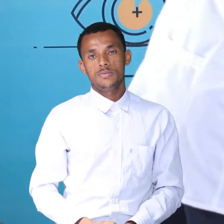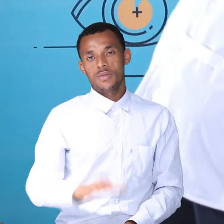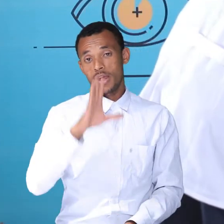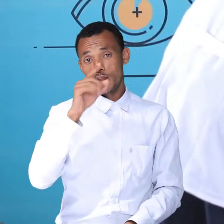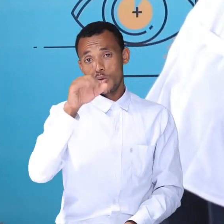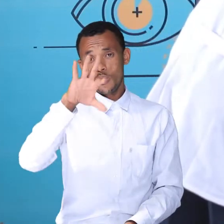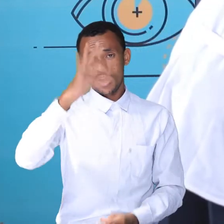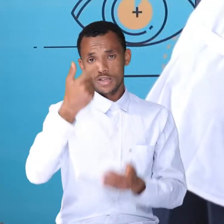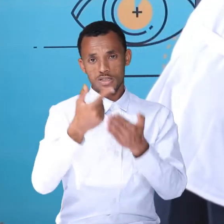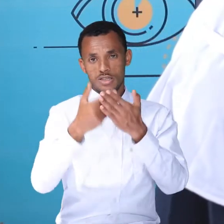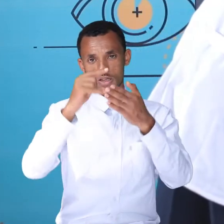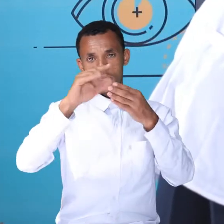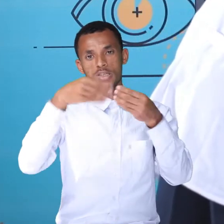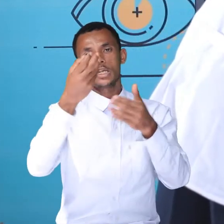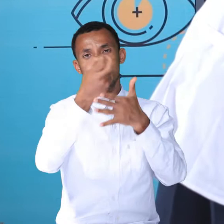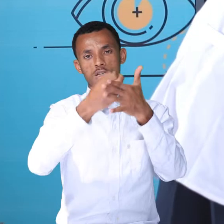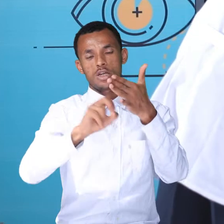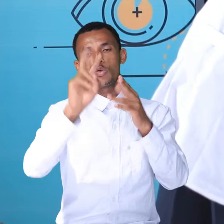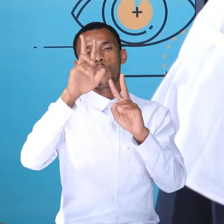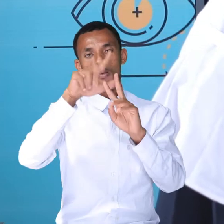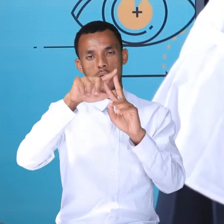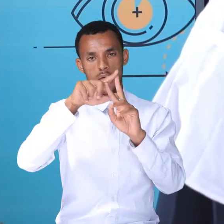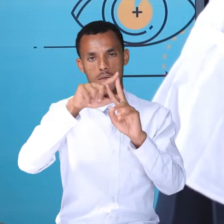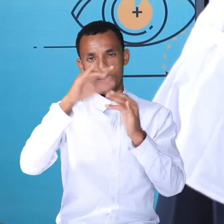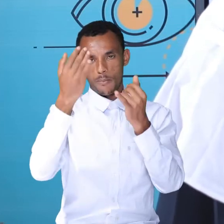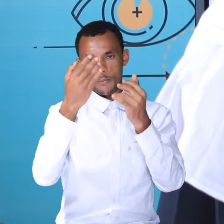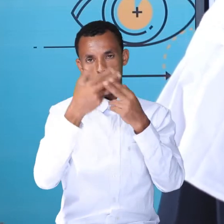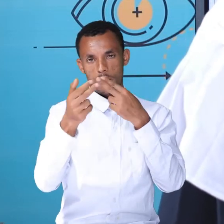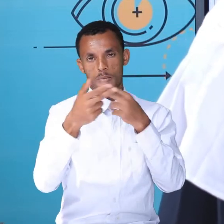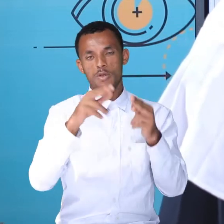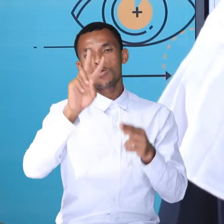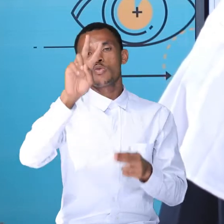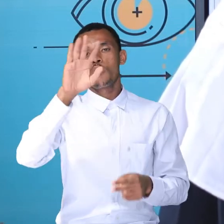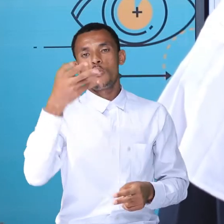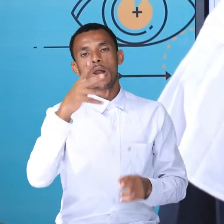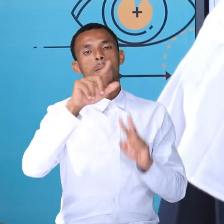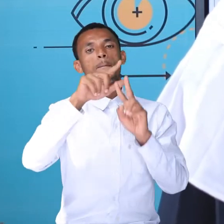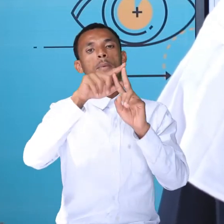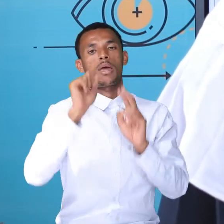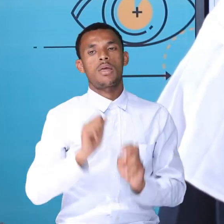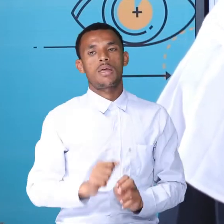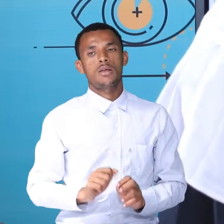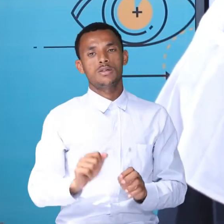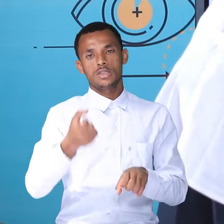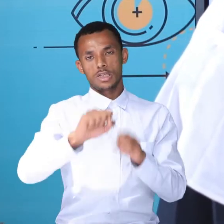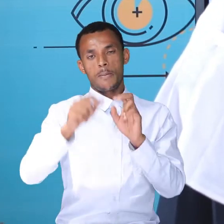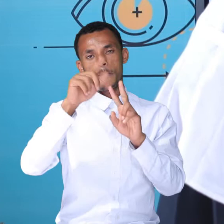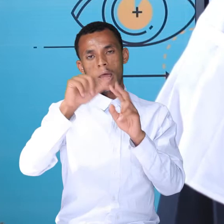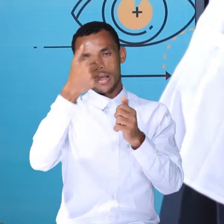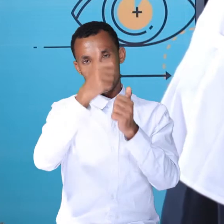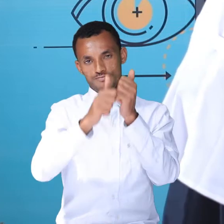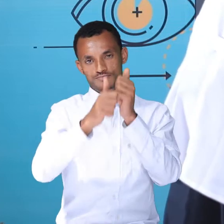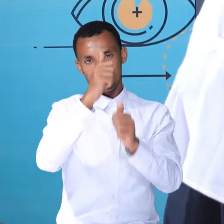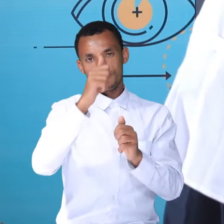And you will have, this gives a result to be 2 pi multiplied by 2 over pi it will be. So the pi will be